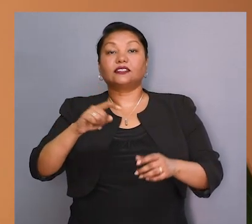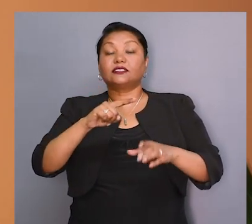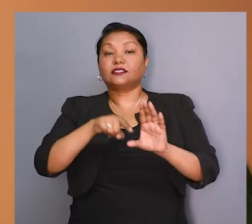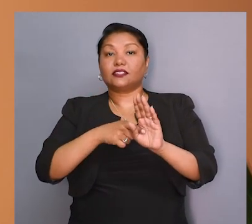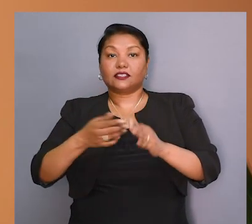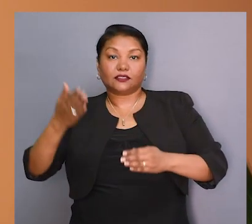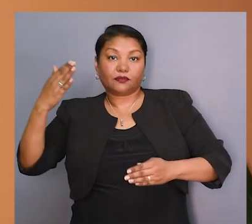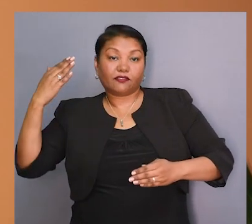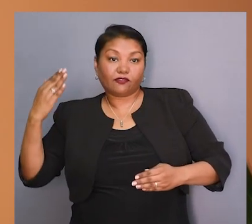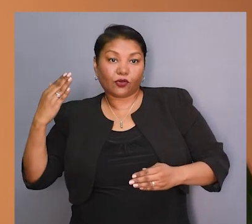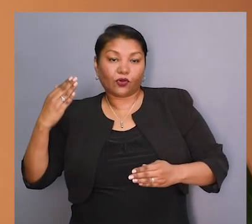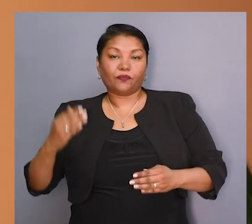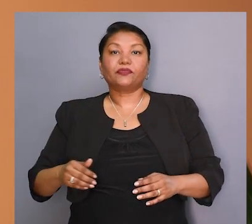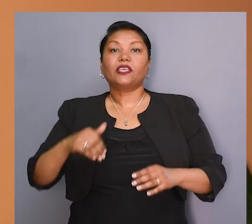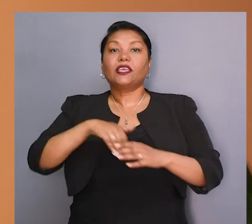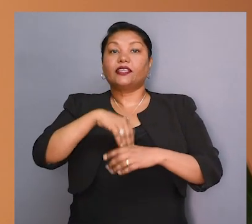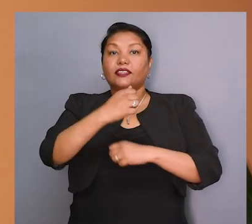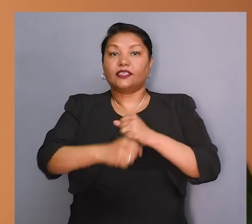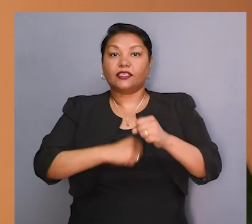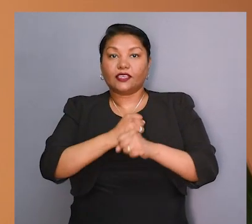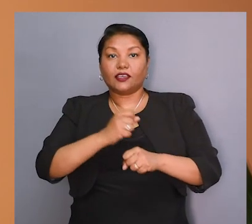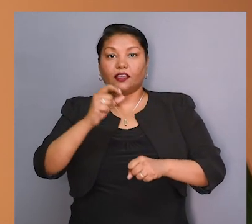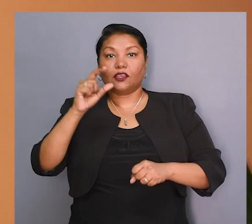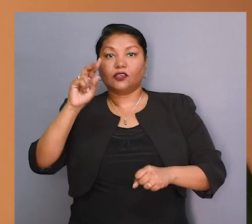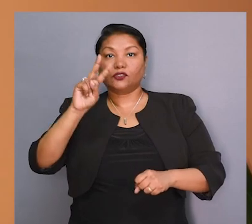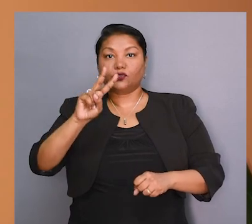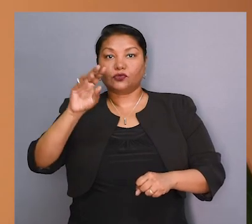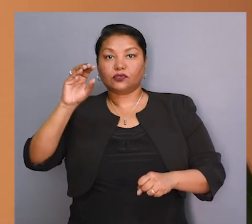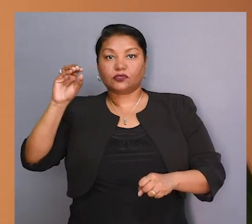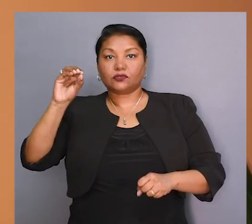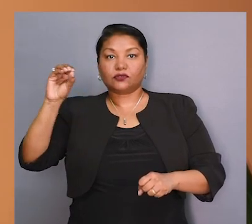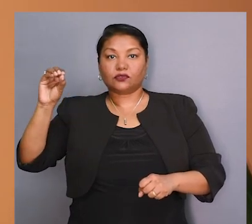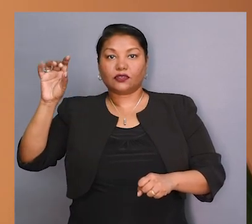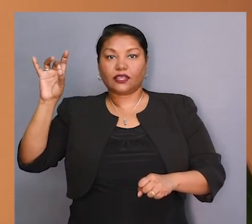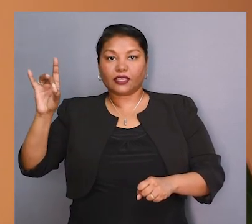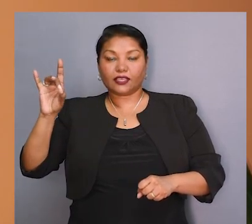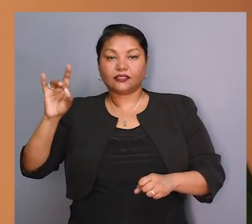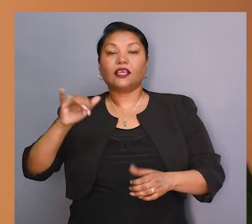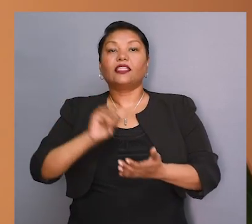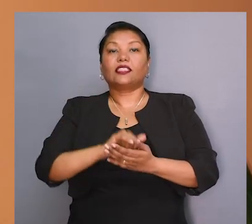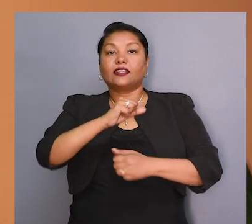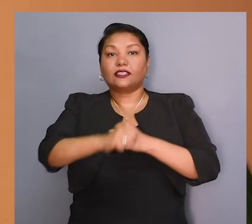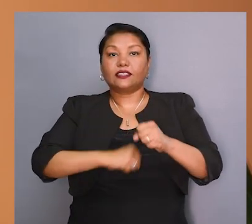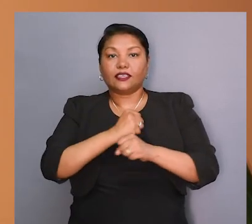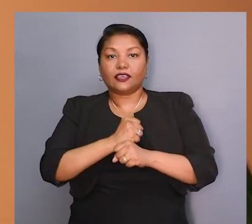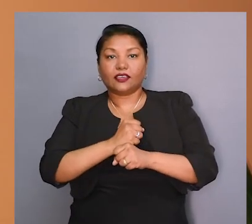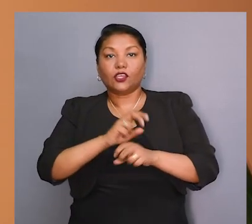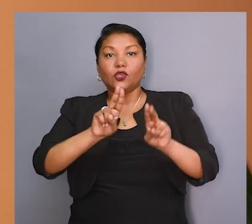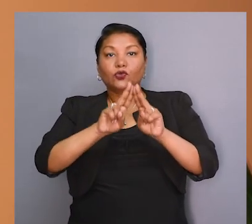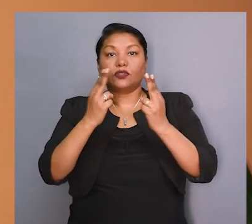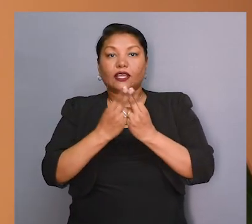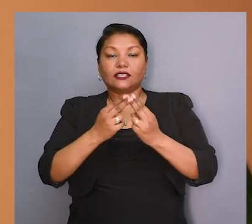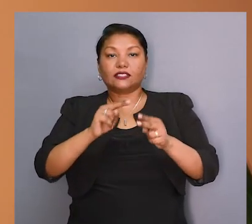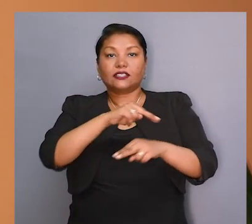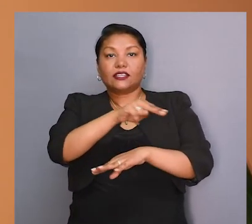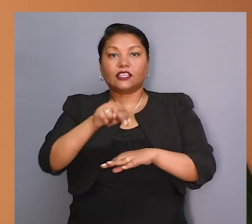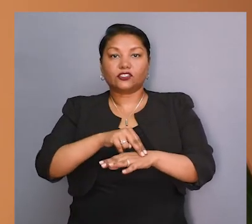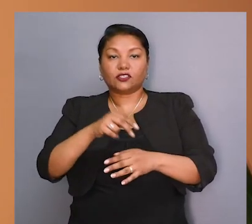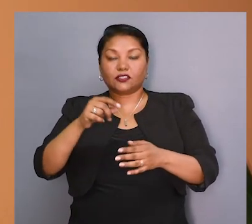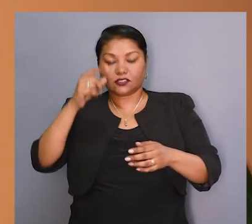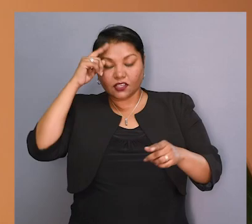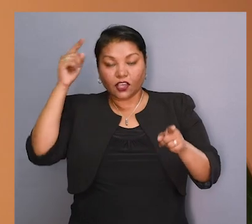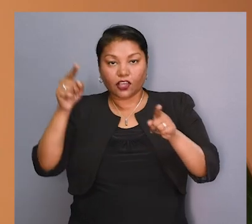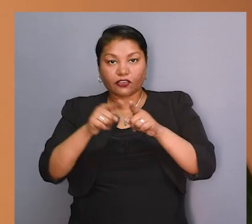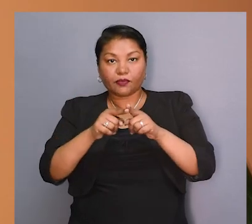TATT, in 2008, the year in which the Convention on the Rights of Persons with Disabilities